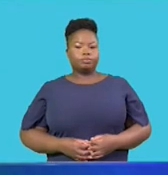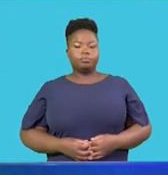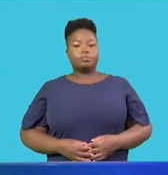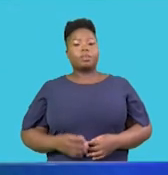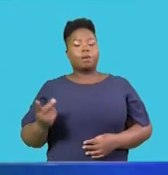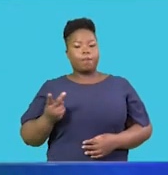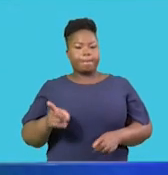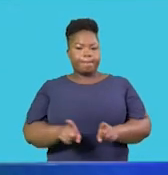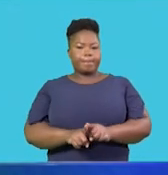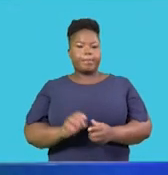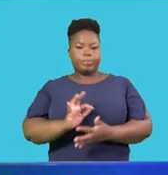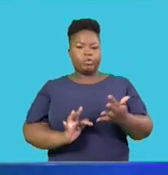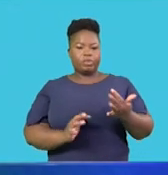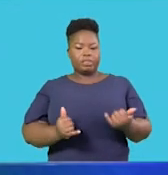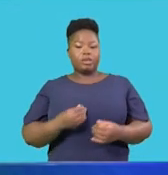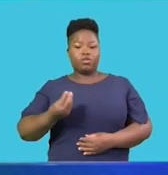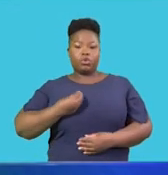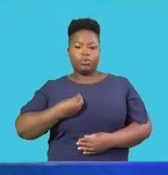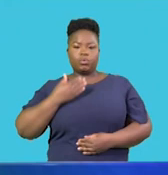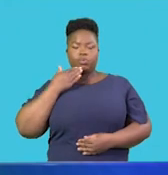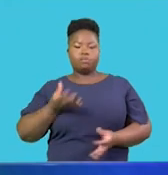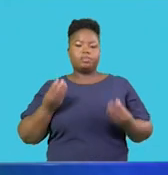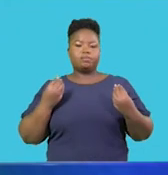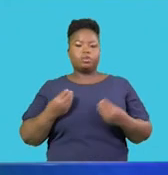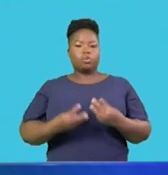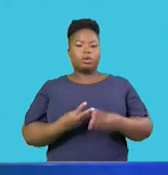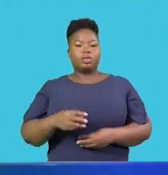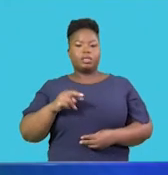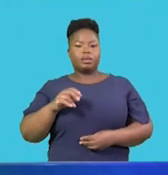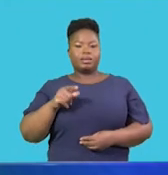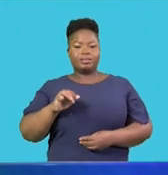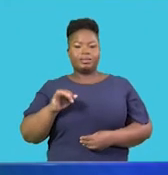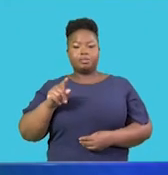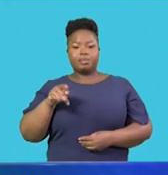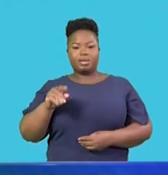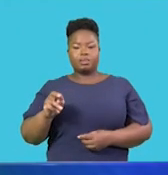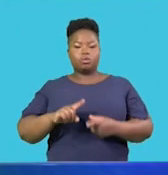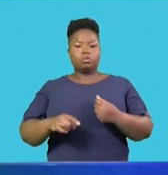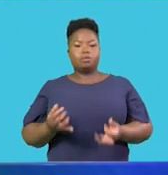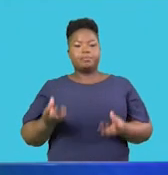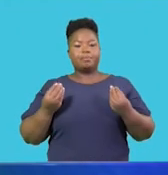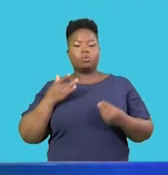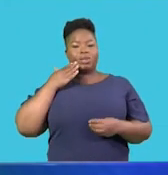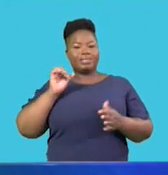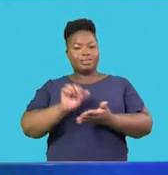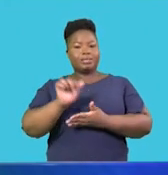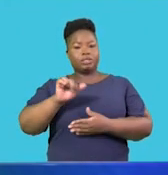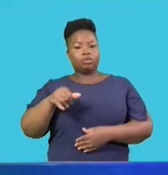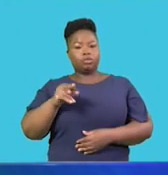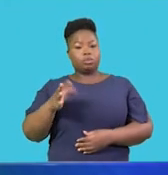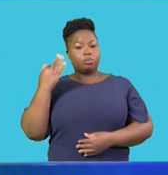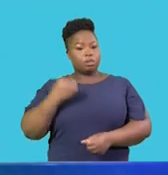Kwakulo elinqaku ulutsha oluxhamle kwiphulo lenasi ispani ukusukela oko lasungula ngomhla weshumi elinesithandathu kujuni unyaka